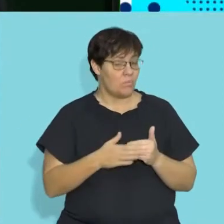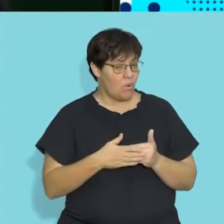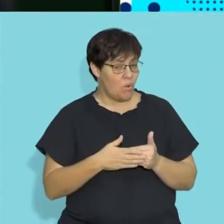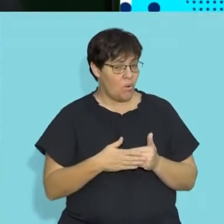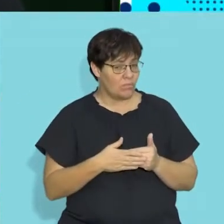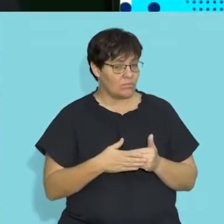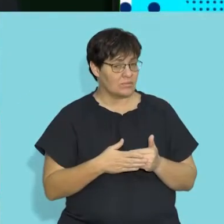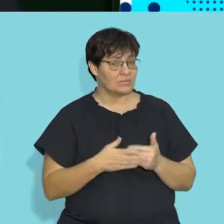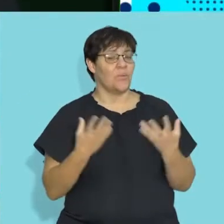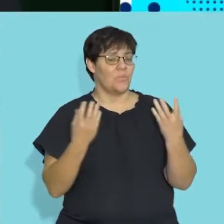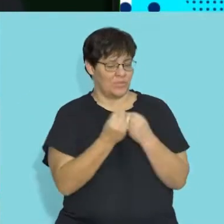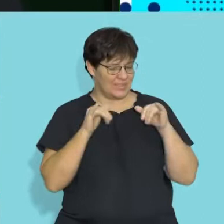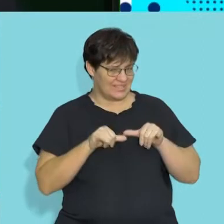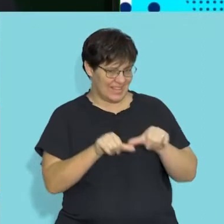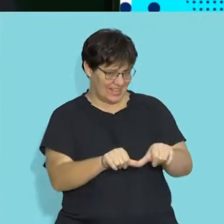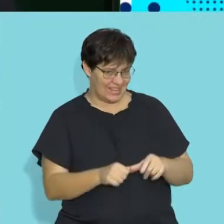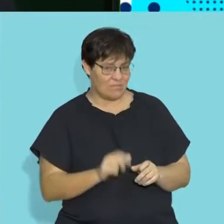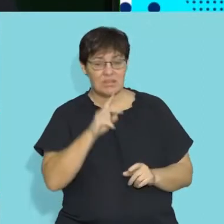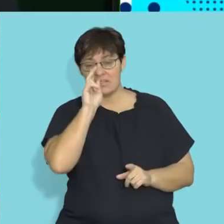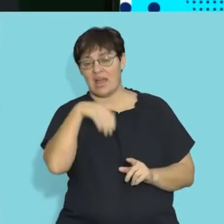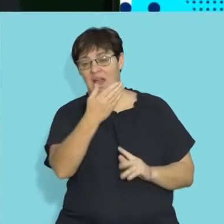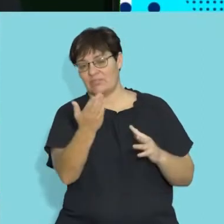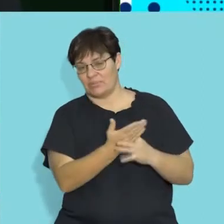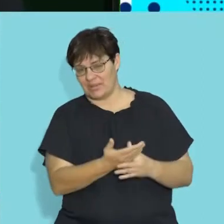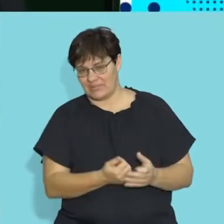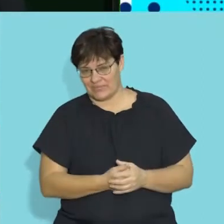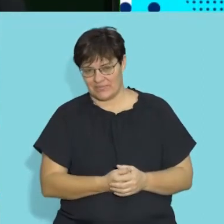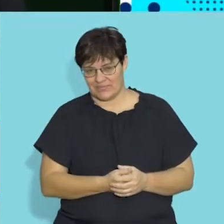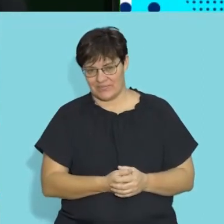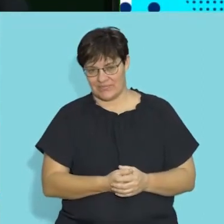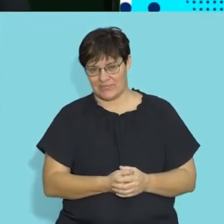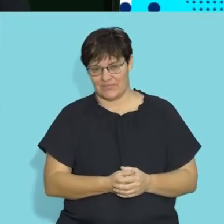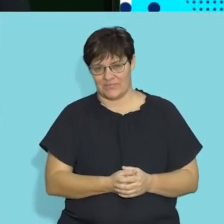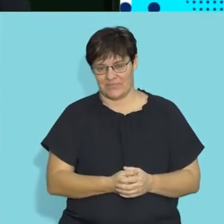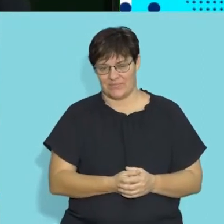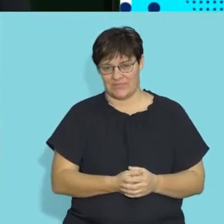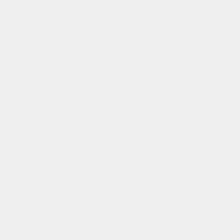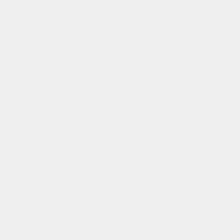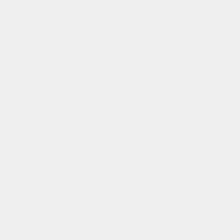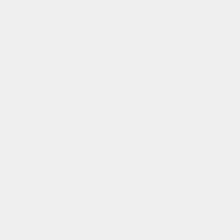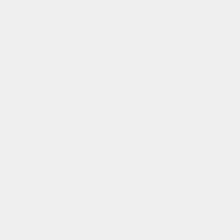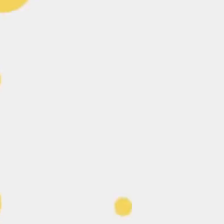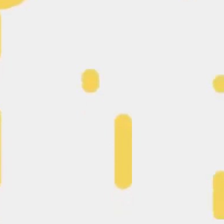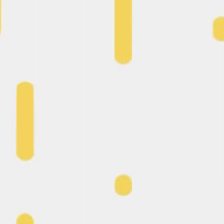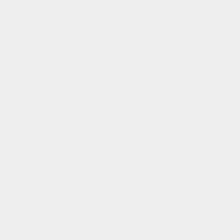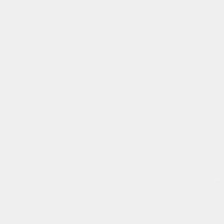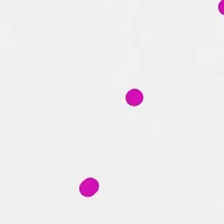etc. If you want to know more, the place to be is to be with us. Stay with us. We'll see you just now.